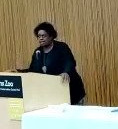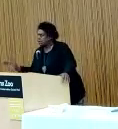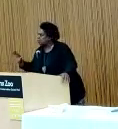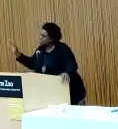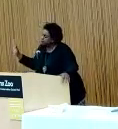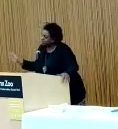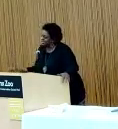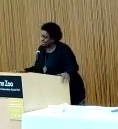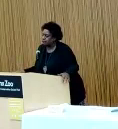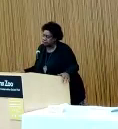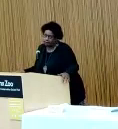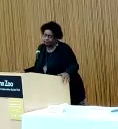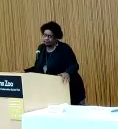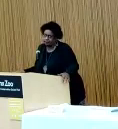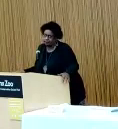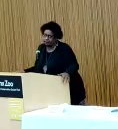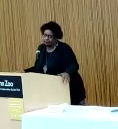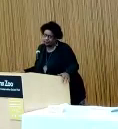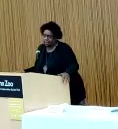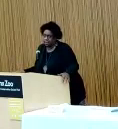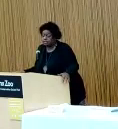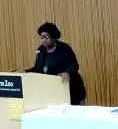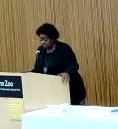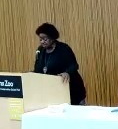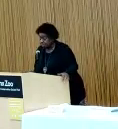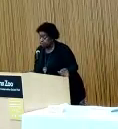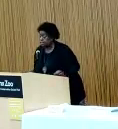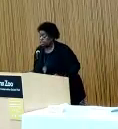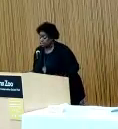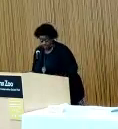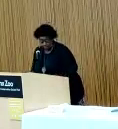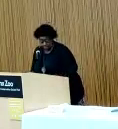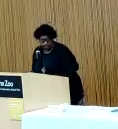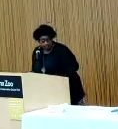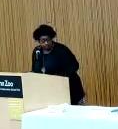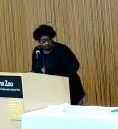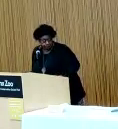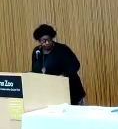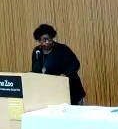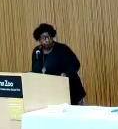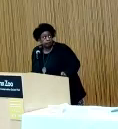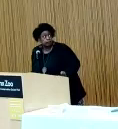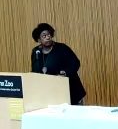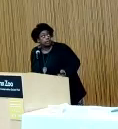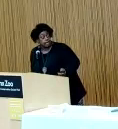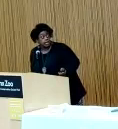do that that was someplace else until this expose came